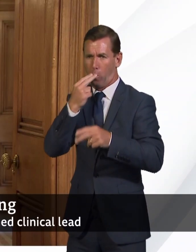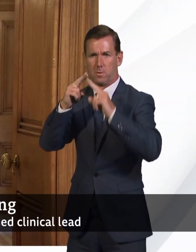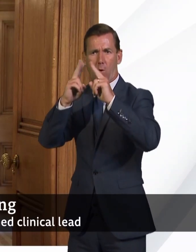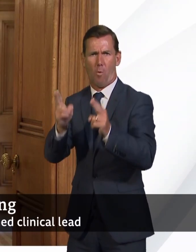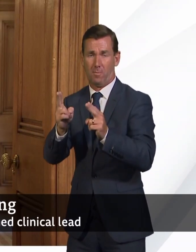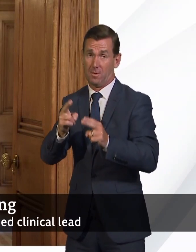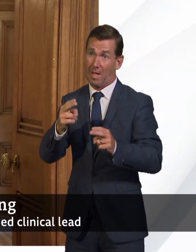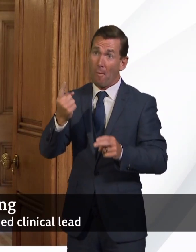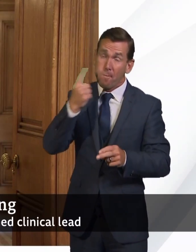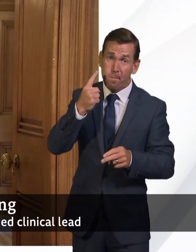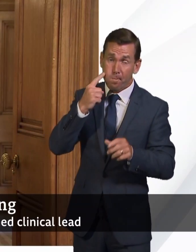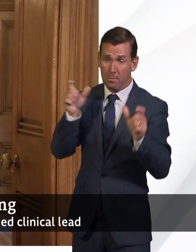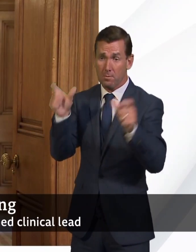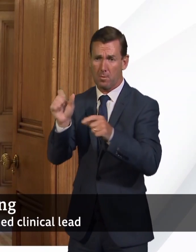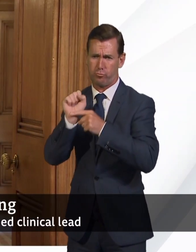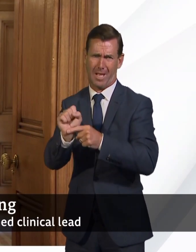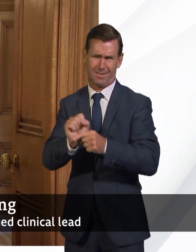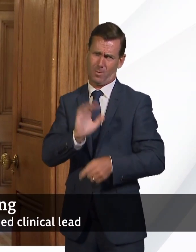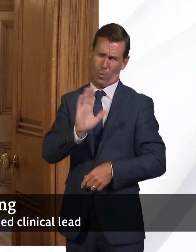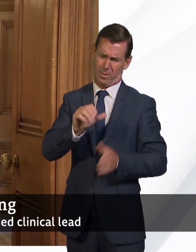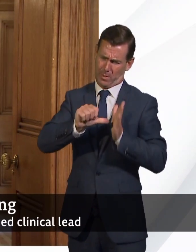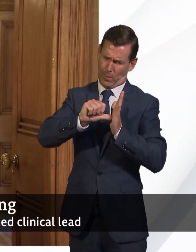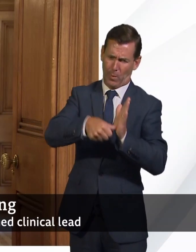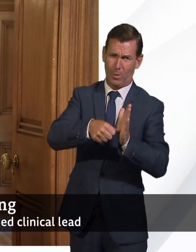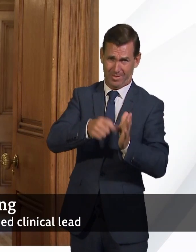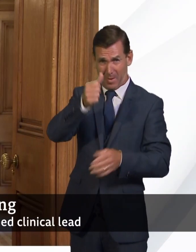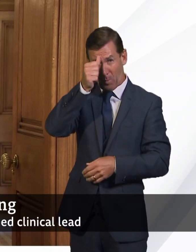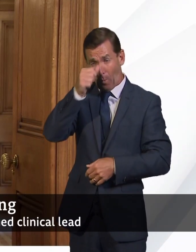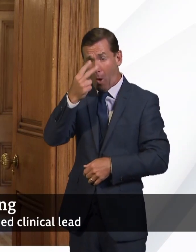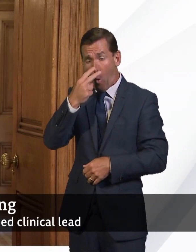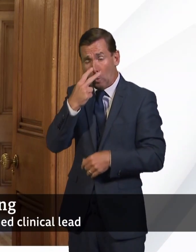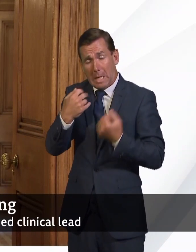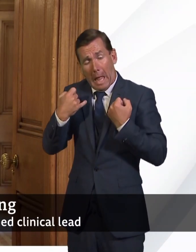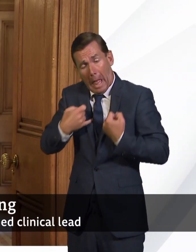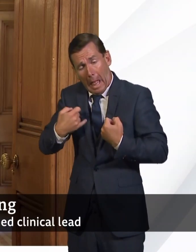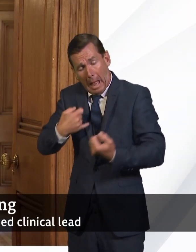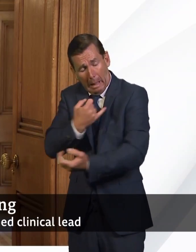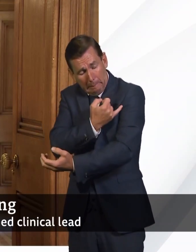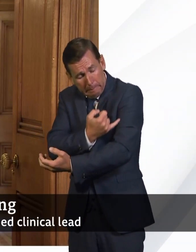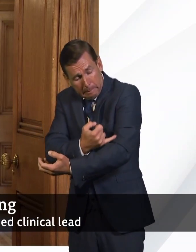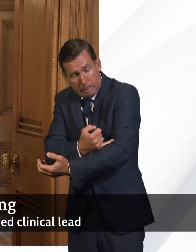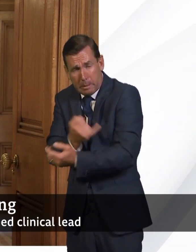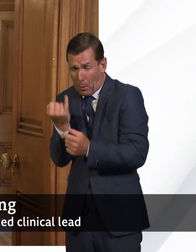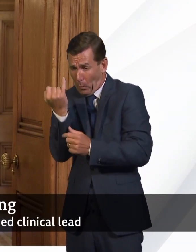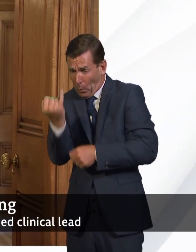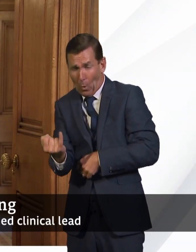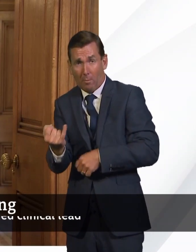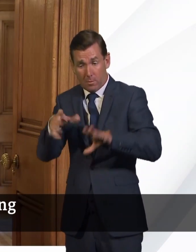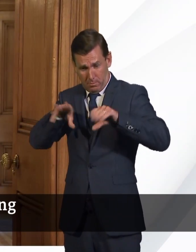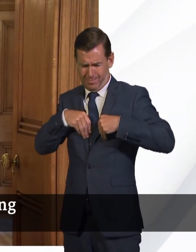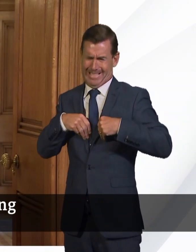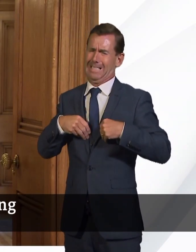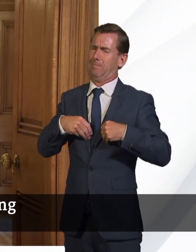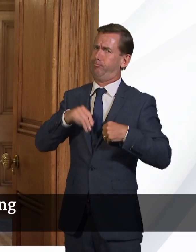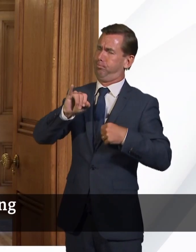viruses reserve their full cruelty for those who are physically weakest, the elderly, the frail, and the already sick,